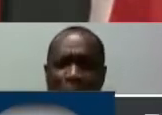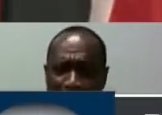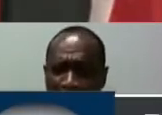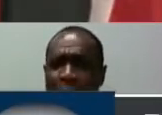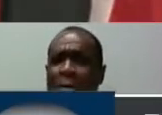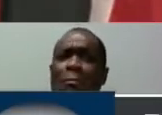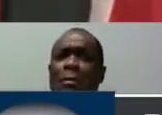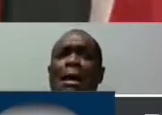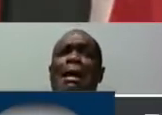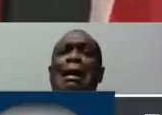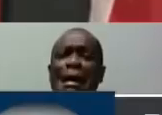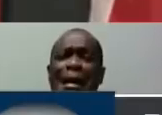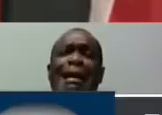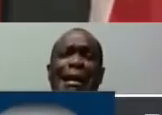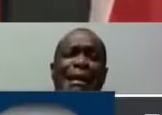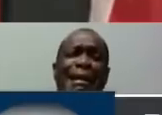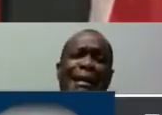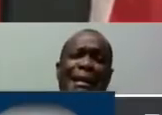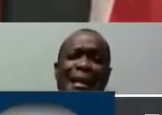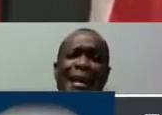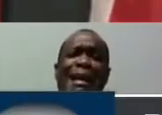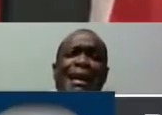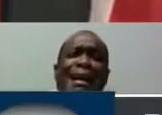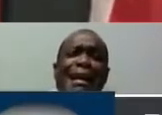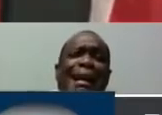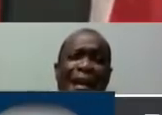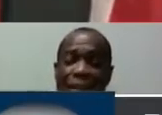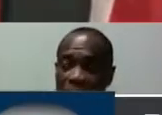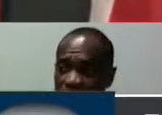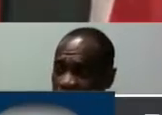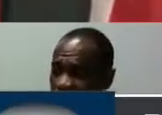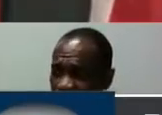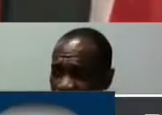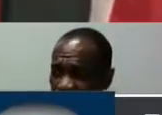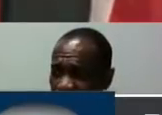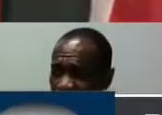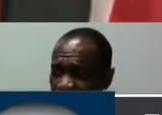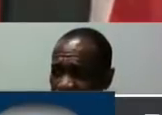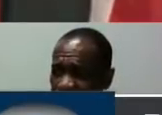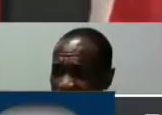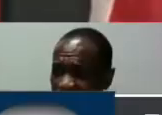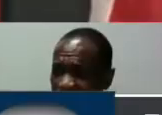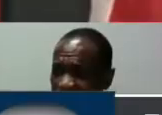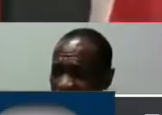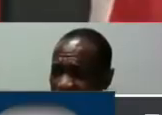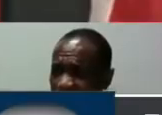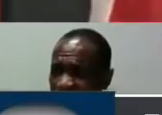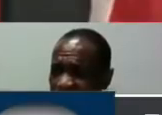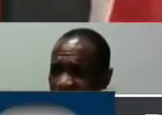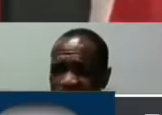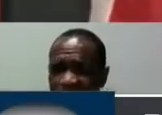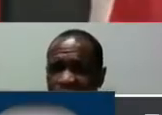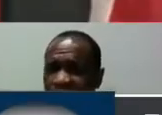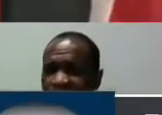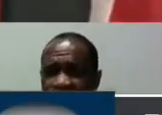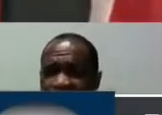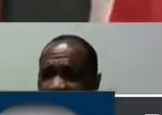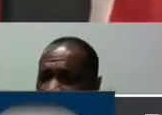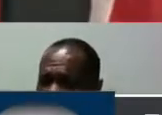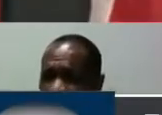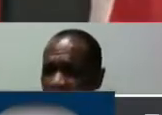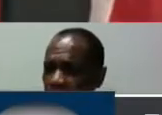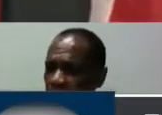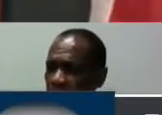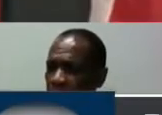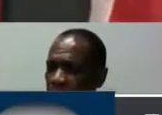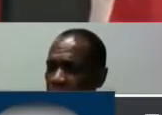has not collapsed. It has a certain capacity. That capacity worked well to a certain level of